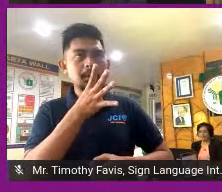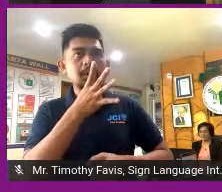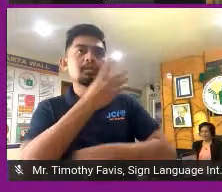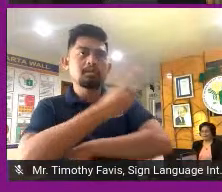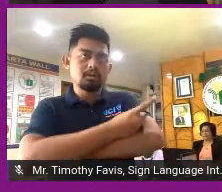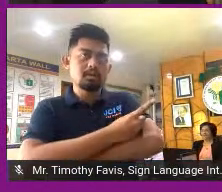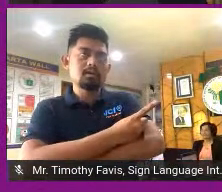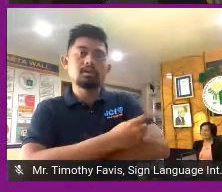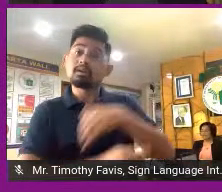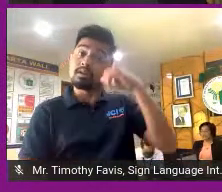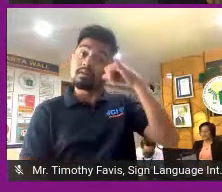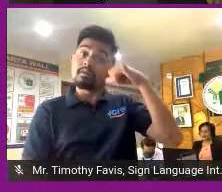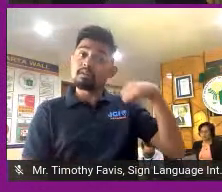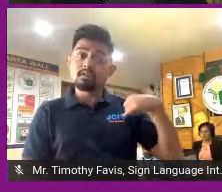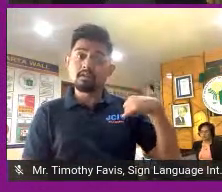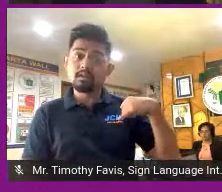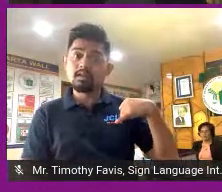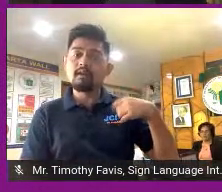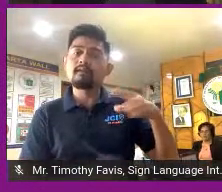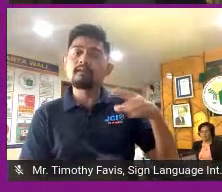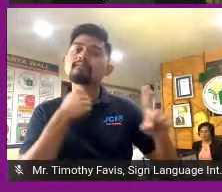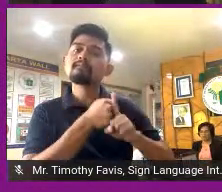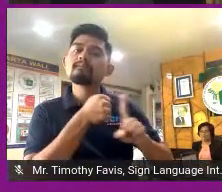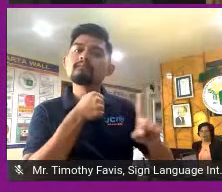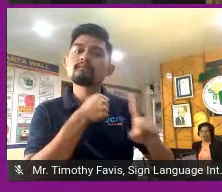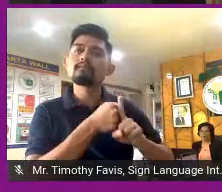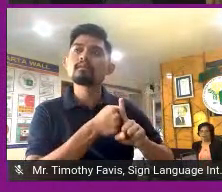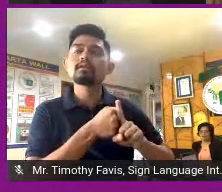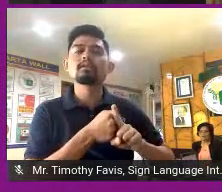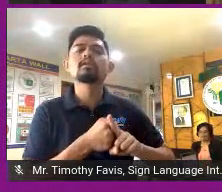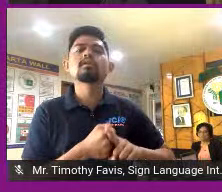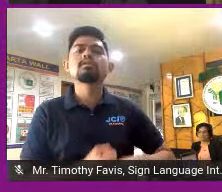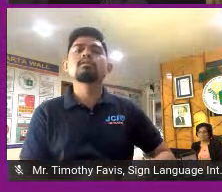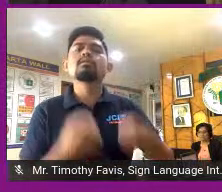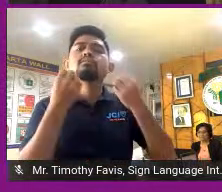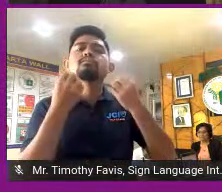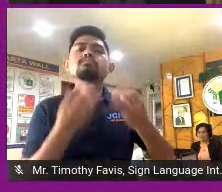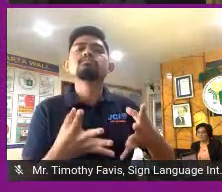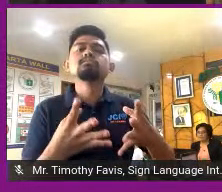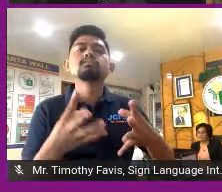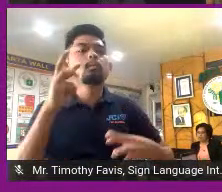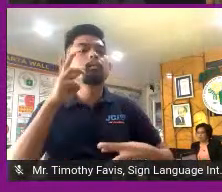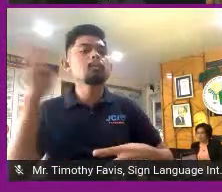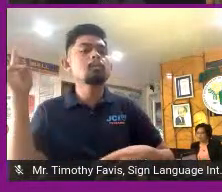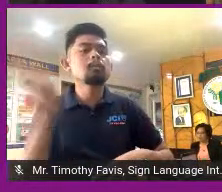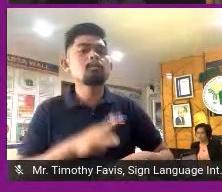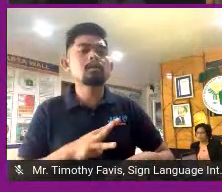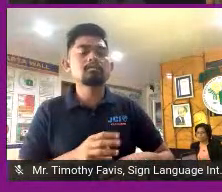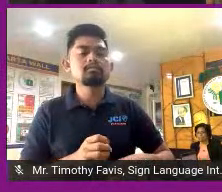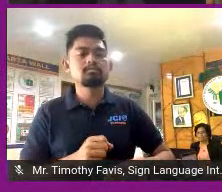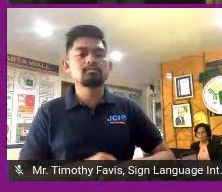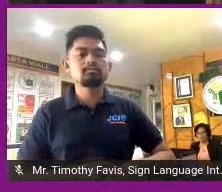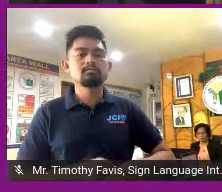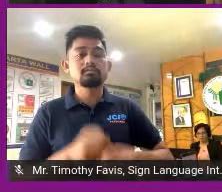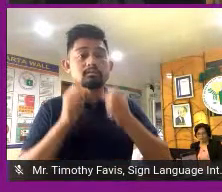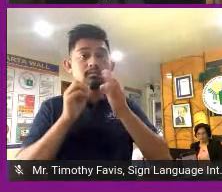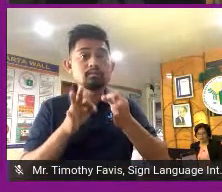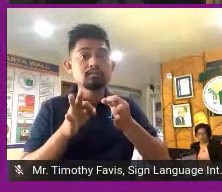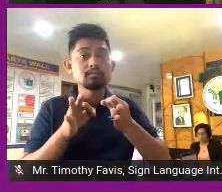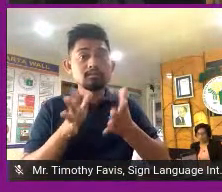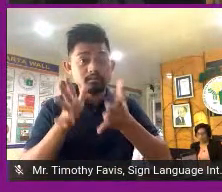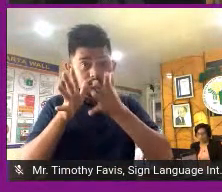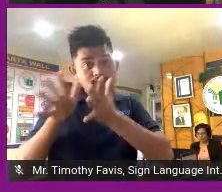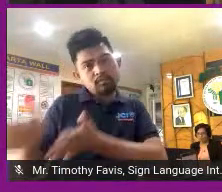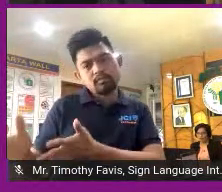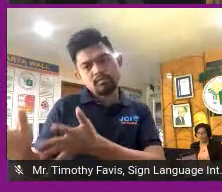beat me up again and it was much worse than all other times. If I leave him, what will I